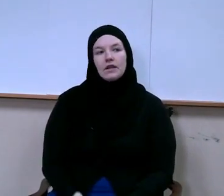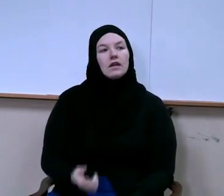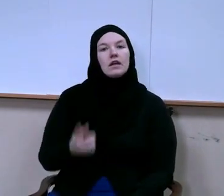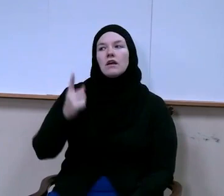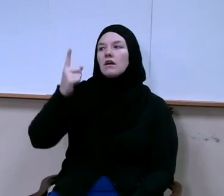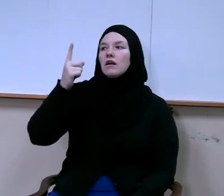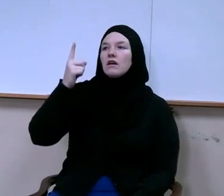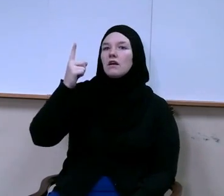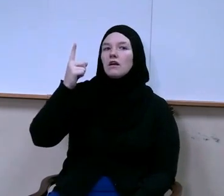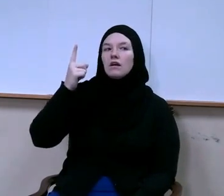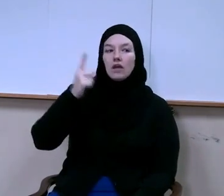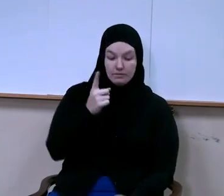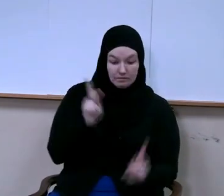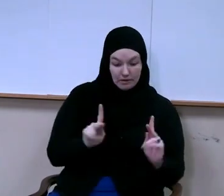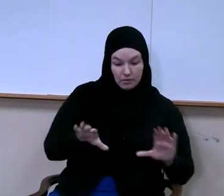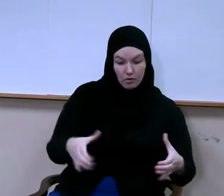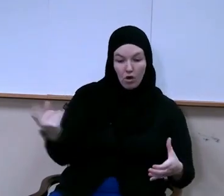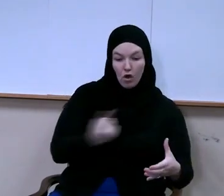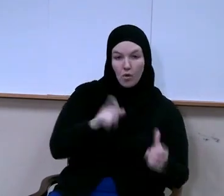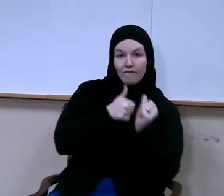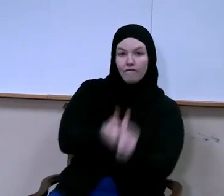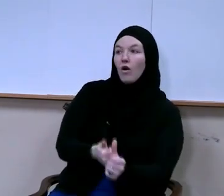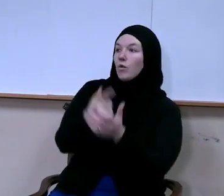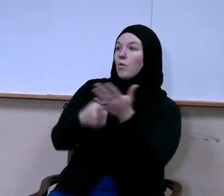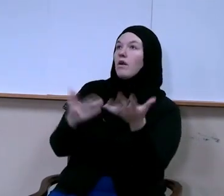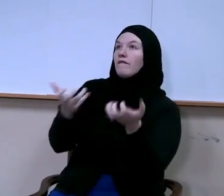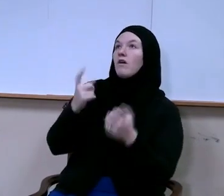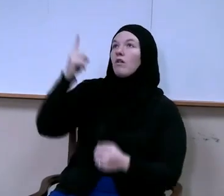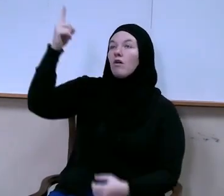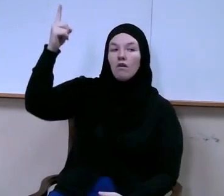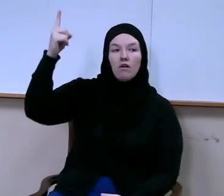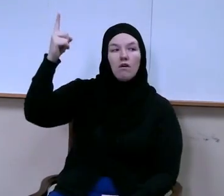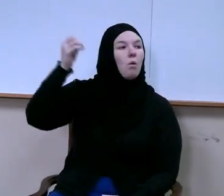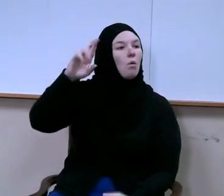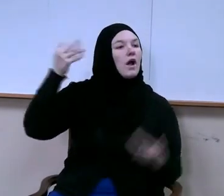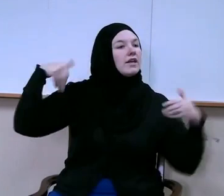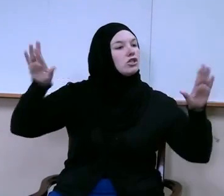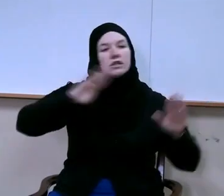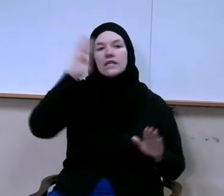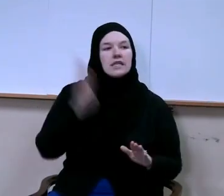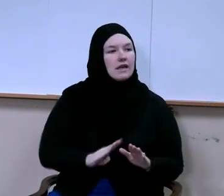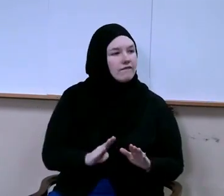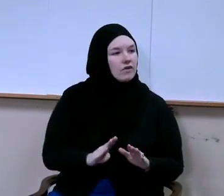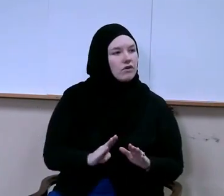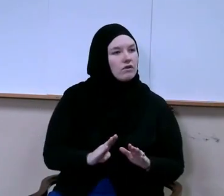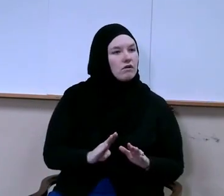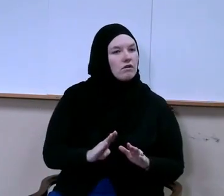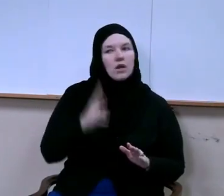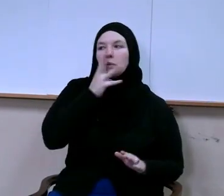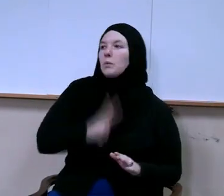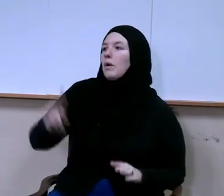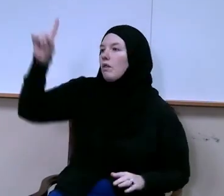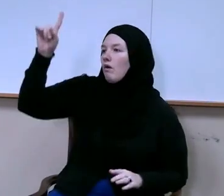They always execute the will of Allah and they never disobey Allah subhanahu wa ta'ala. So we have